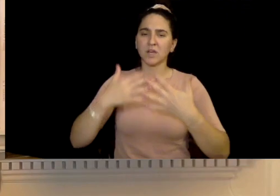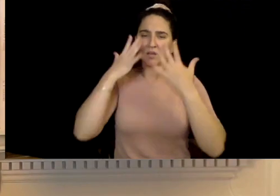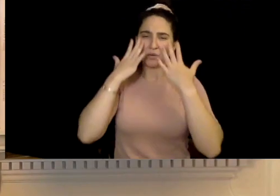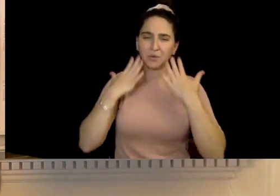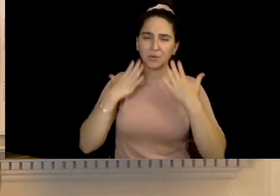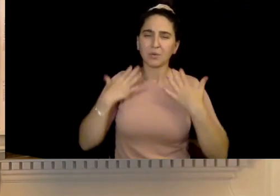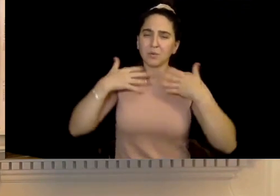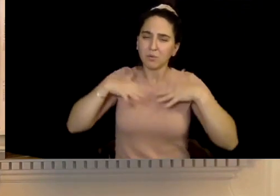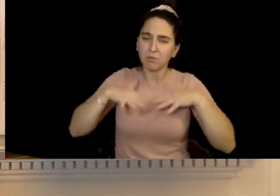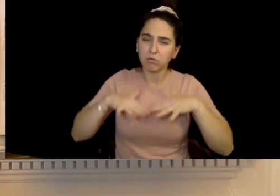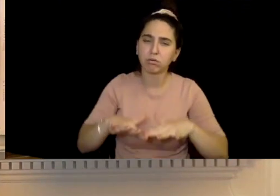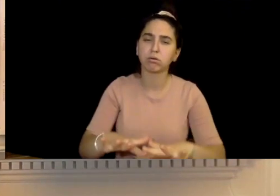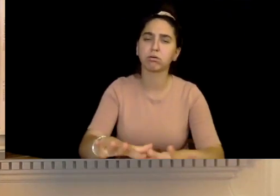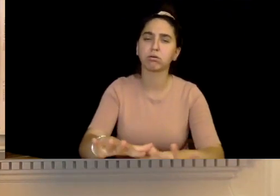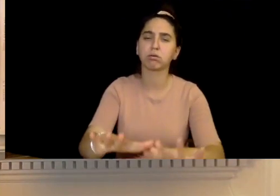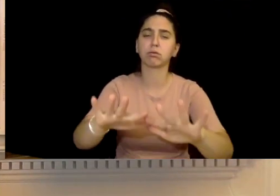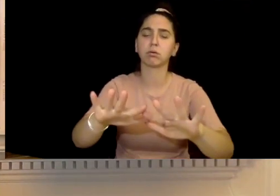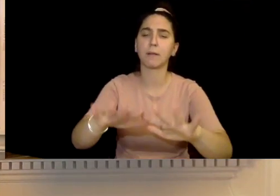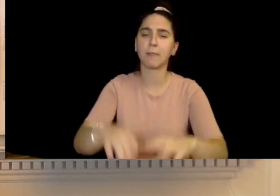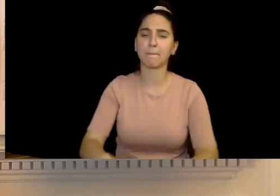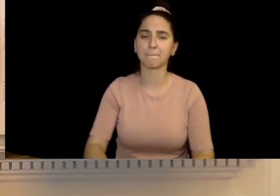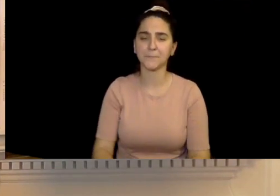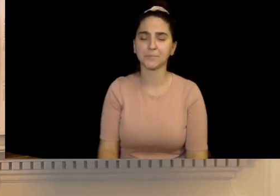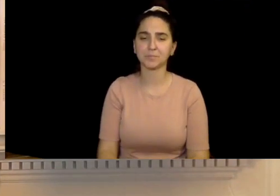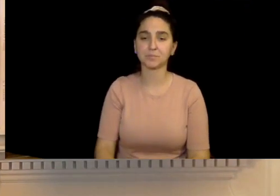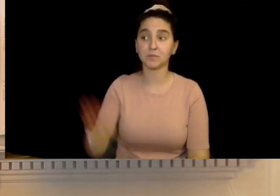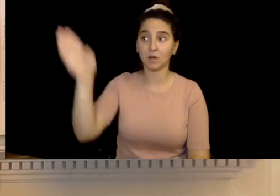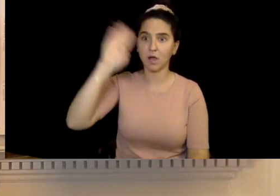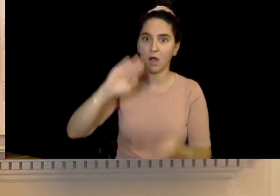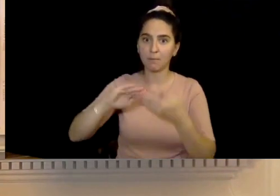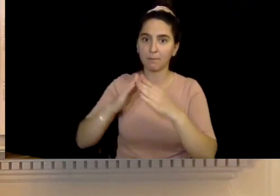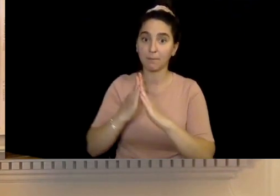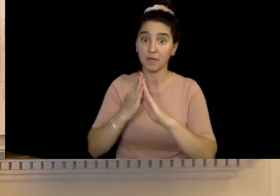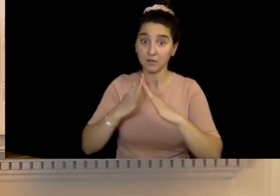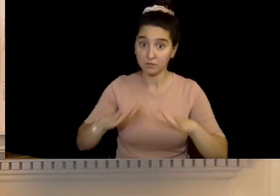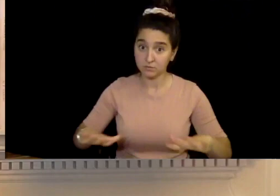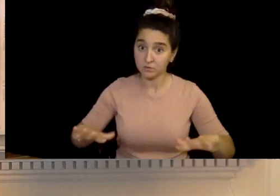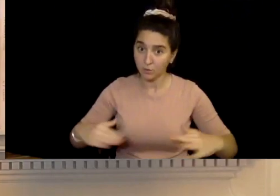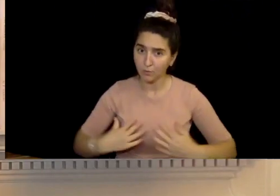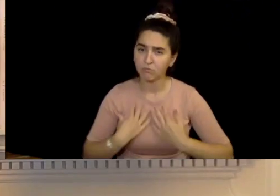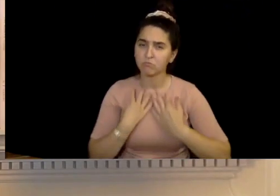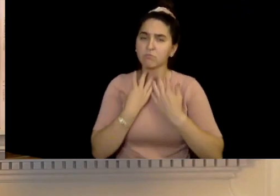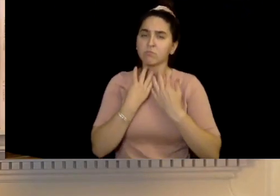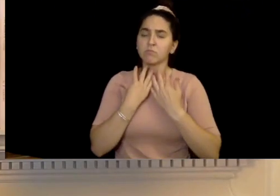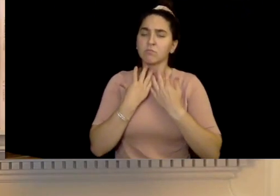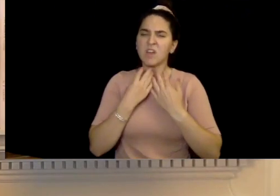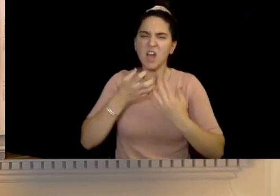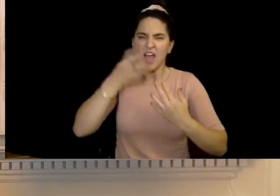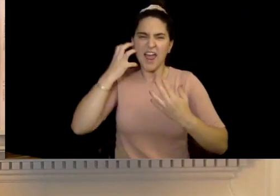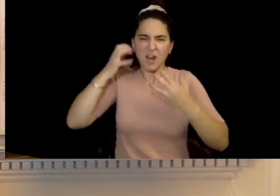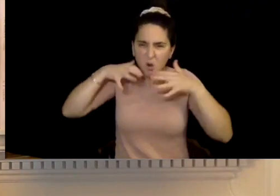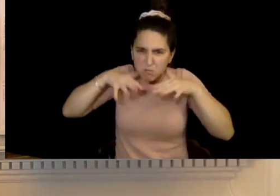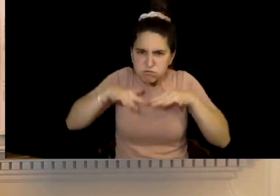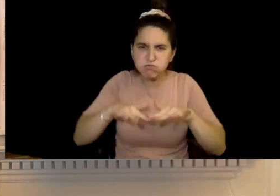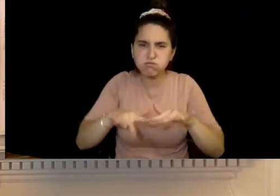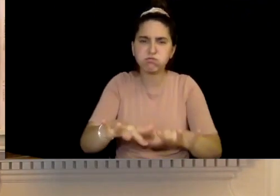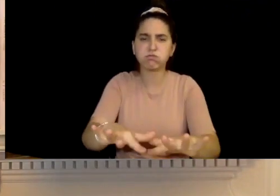and breathe out your grief. Breathe in God's peace and breathe out your fury.